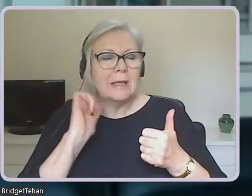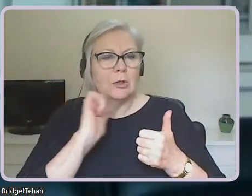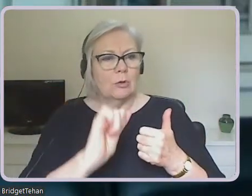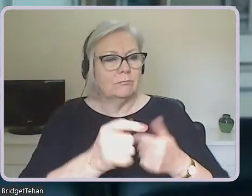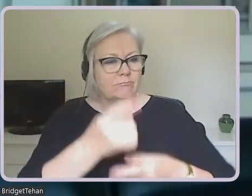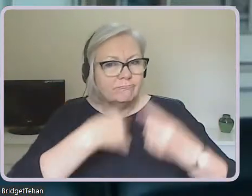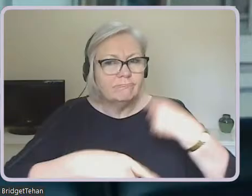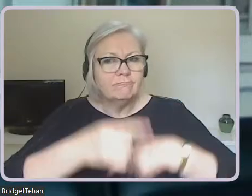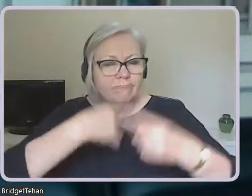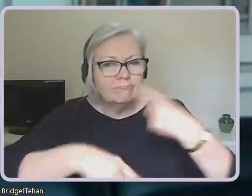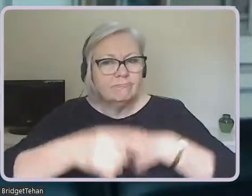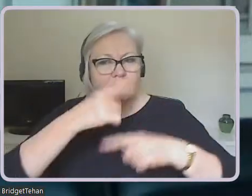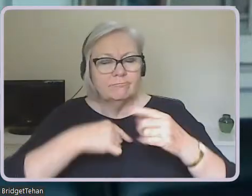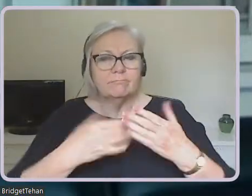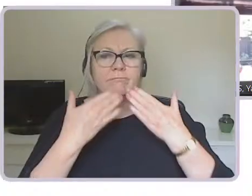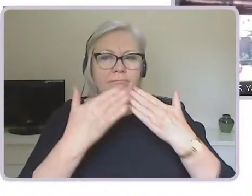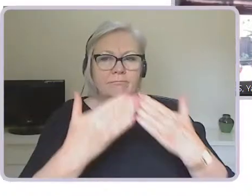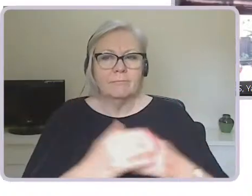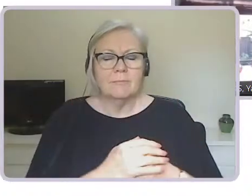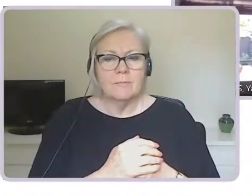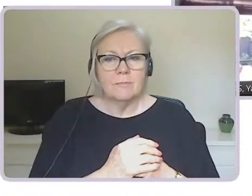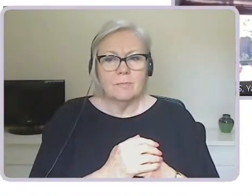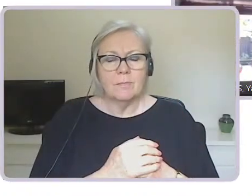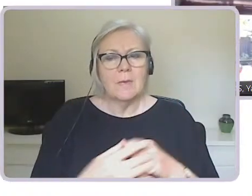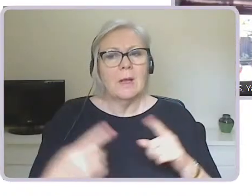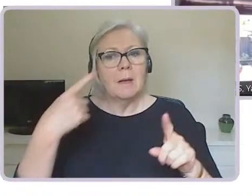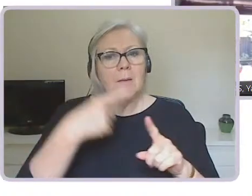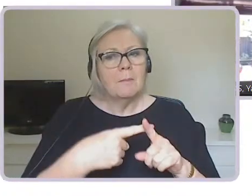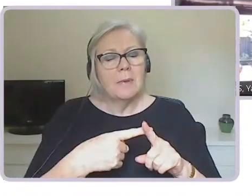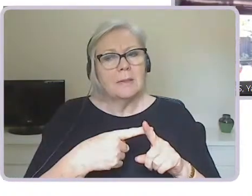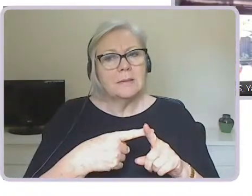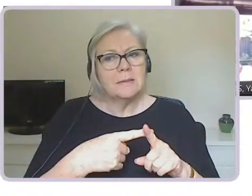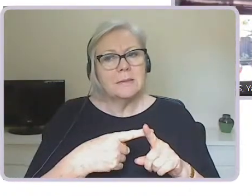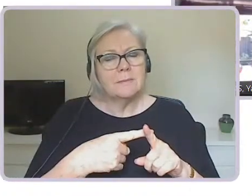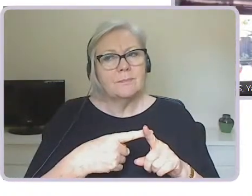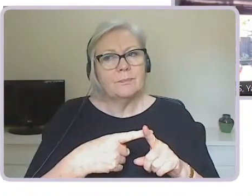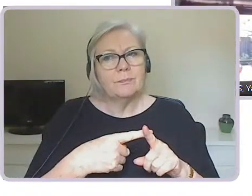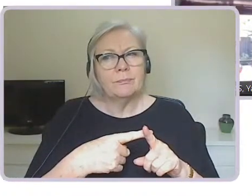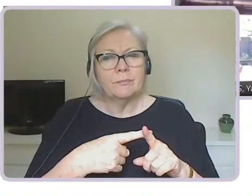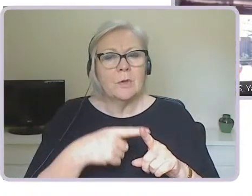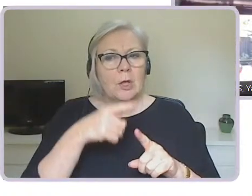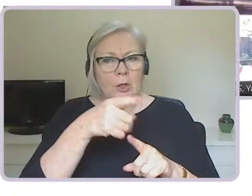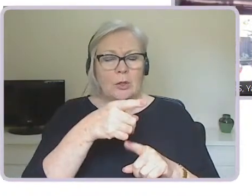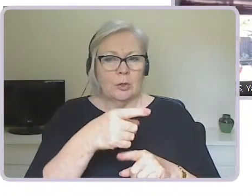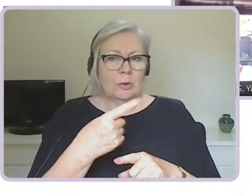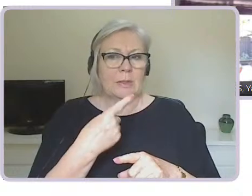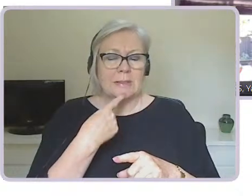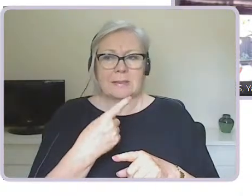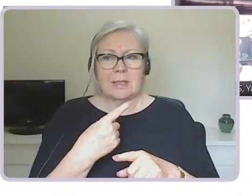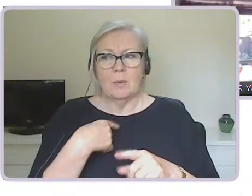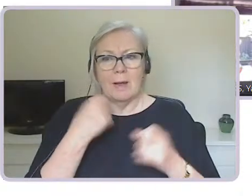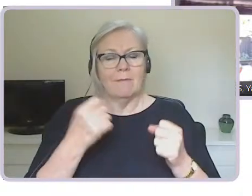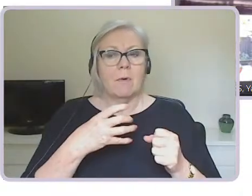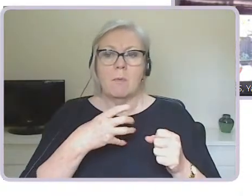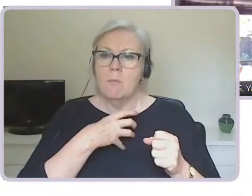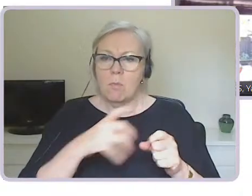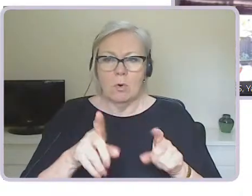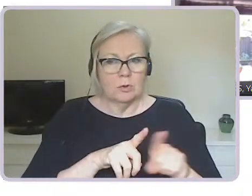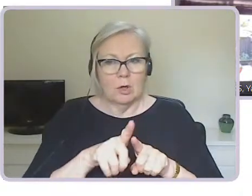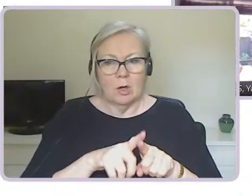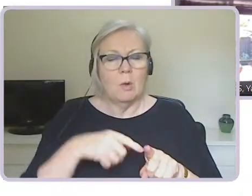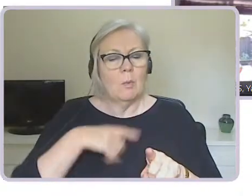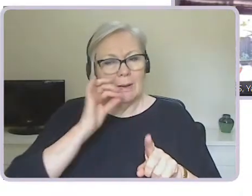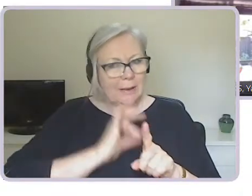to share with us. And great also that you're, you're sitting there saying, we've got more to learn, we can do it better, we can